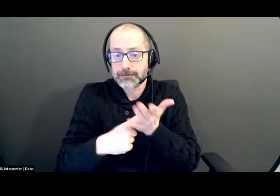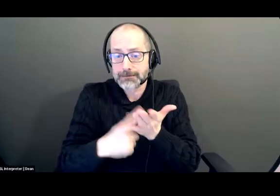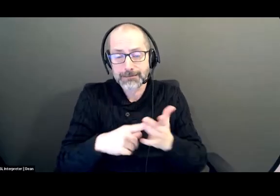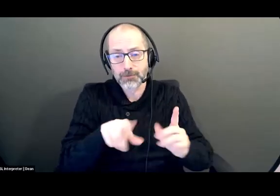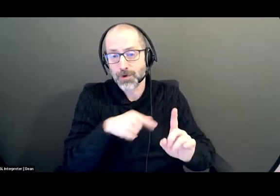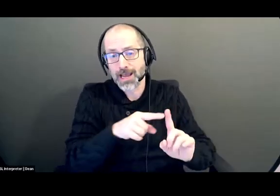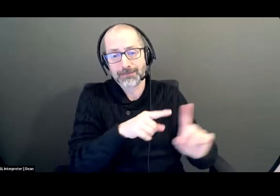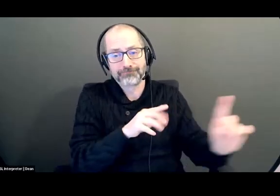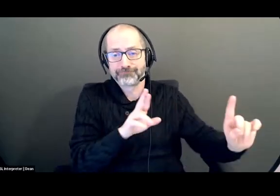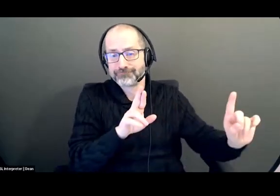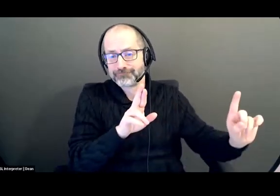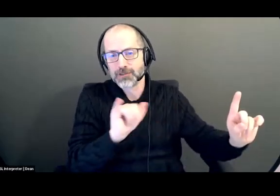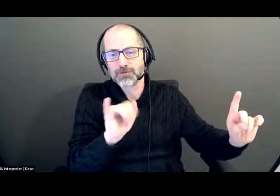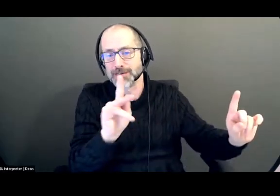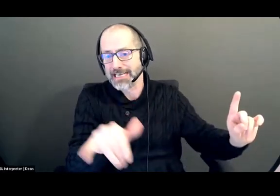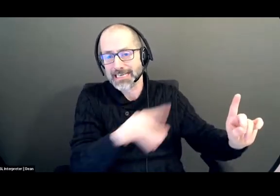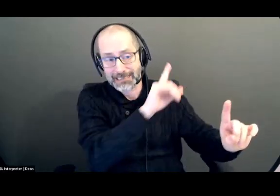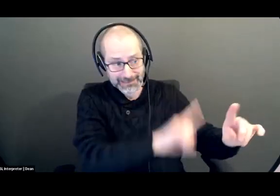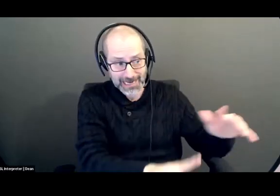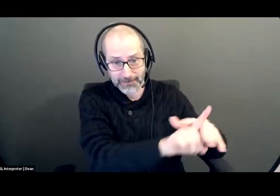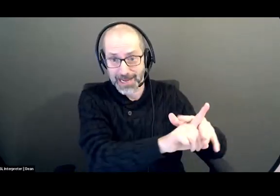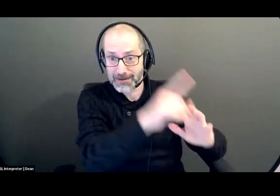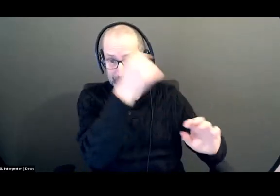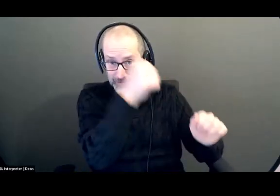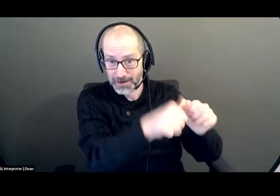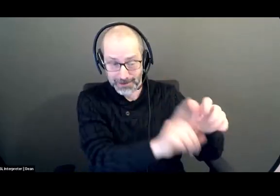I think Lindy summed it up pretty well.